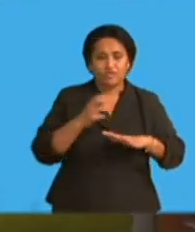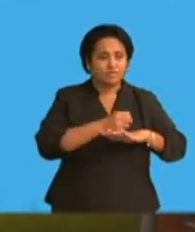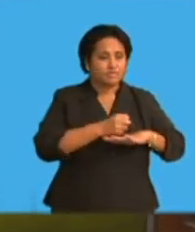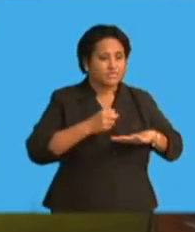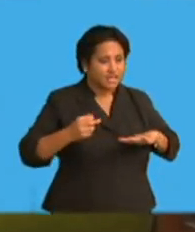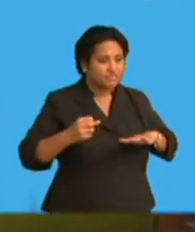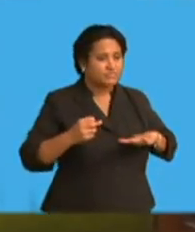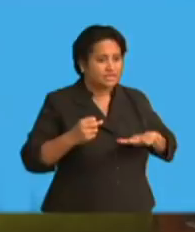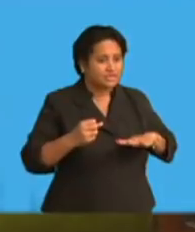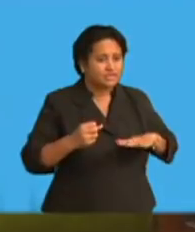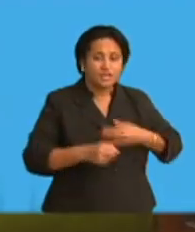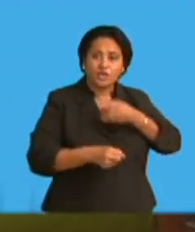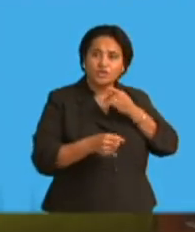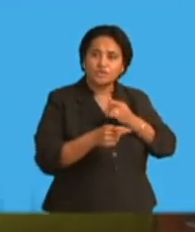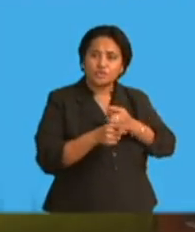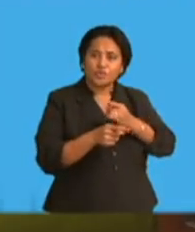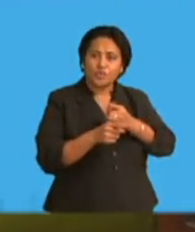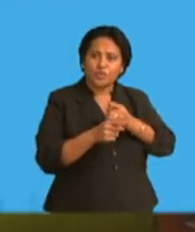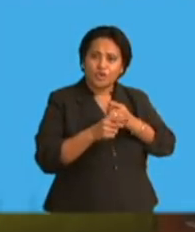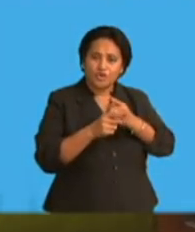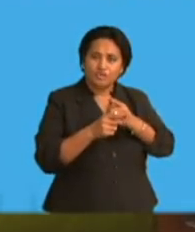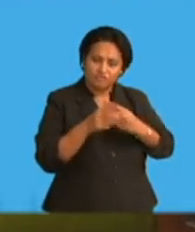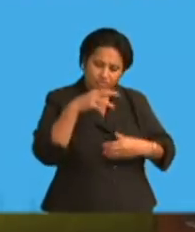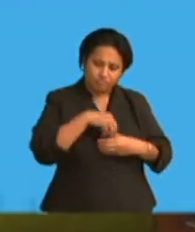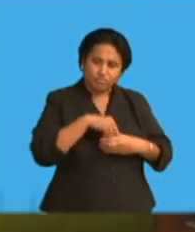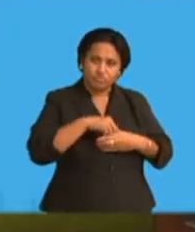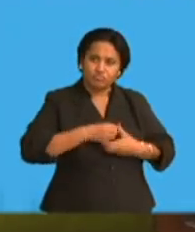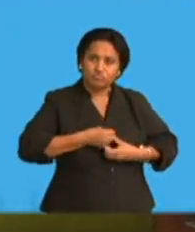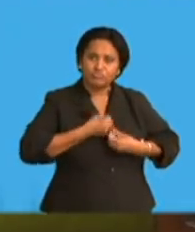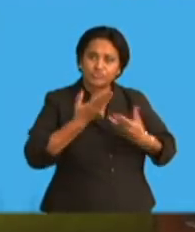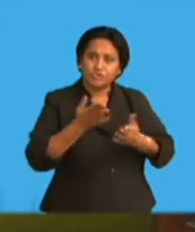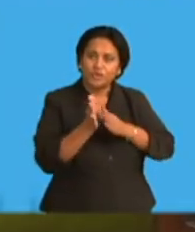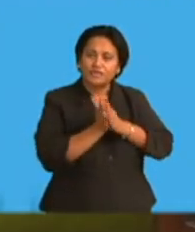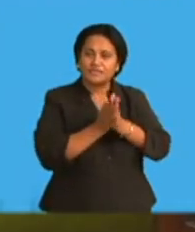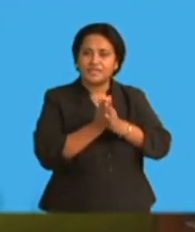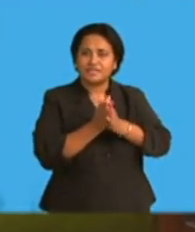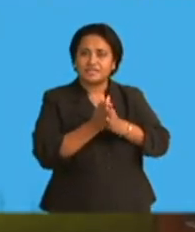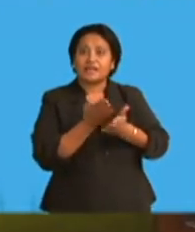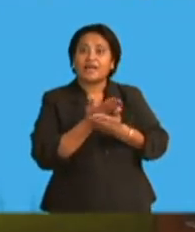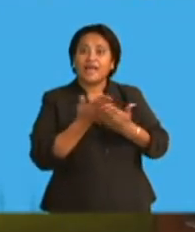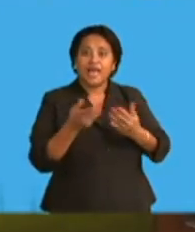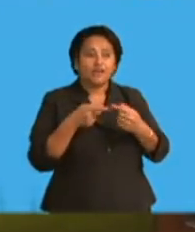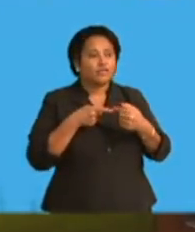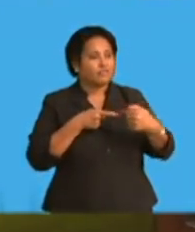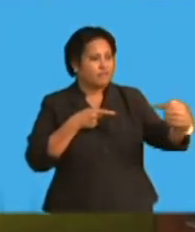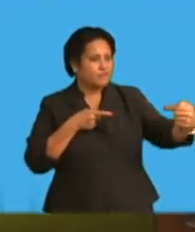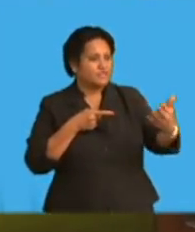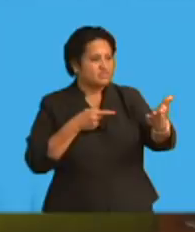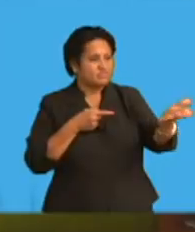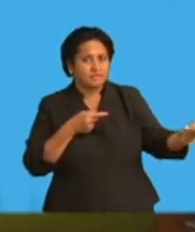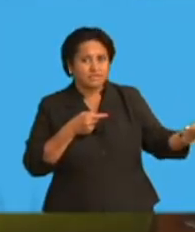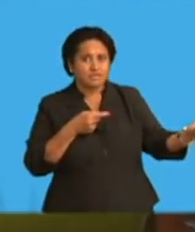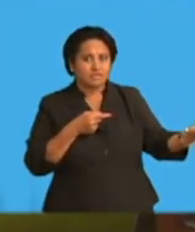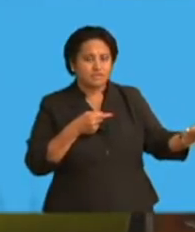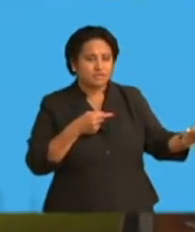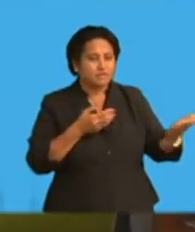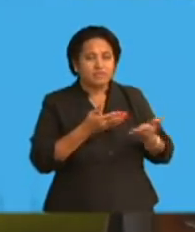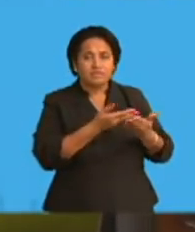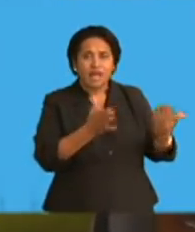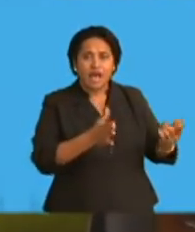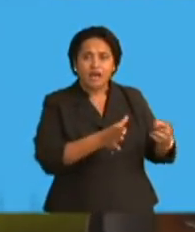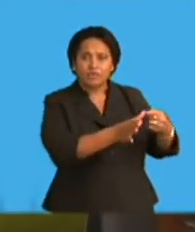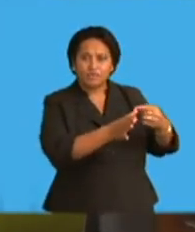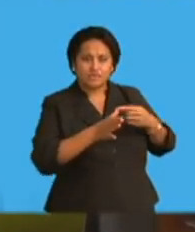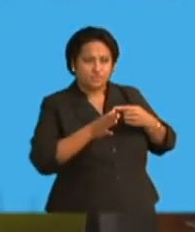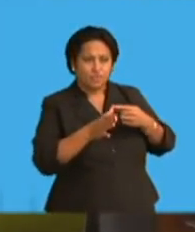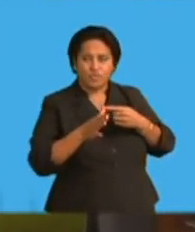quite emphatically, talking with a lot of passion about how the opposition has reacted to His Excellency's